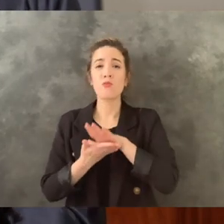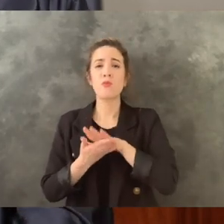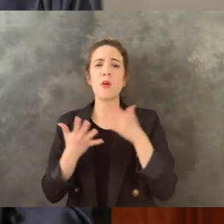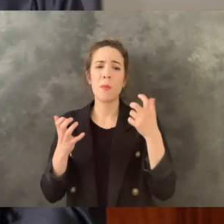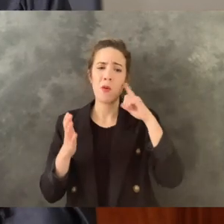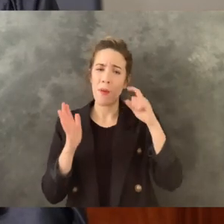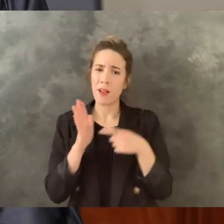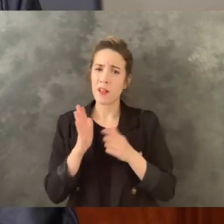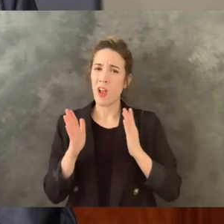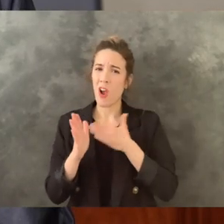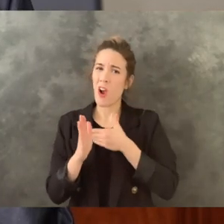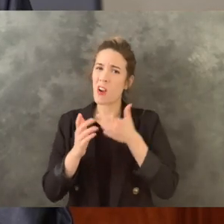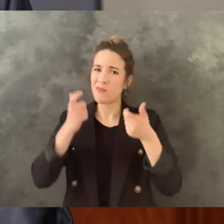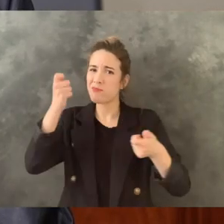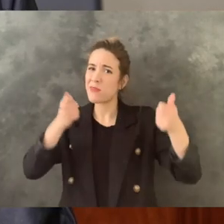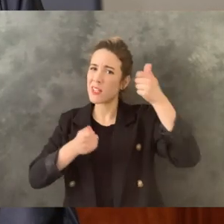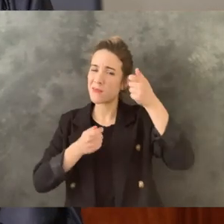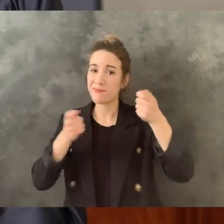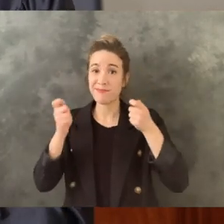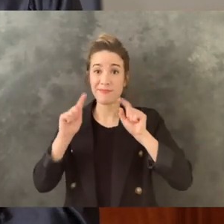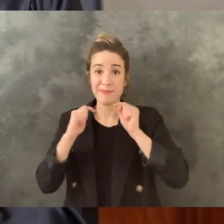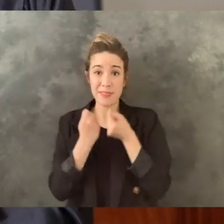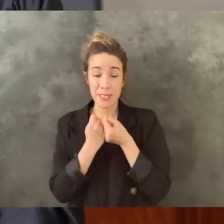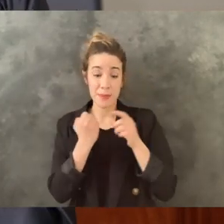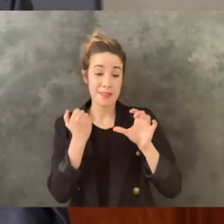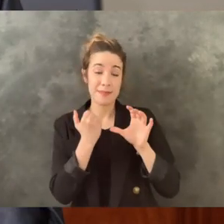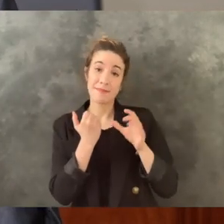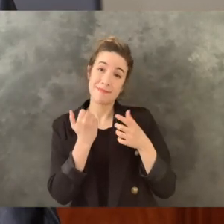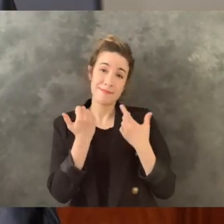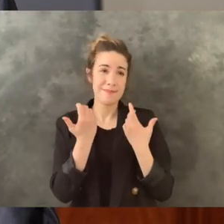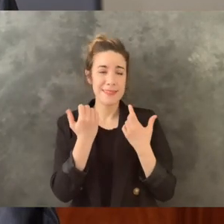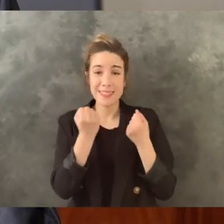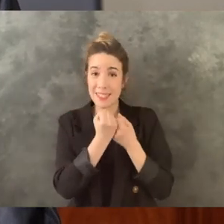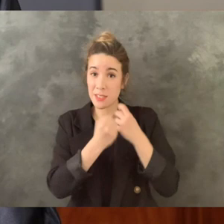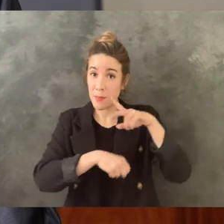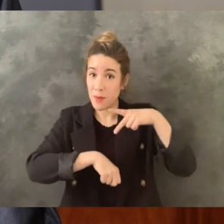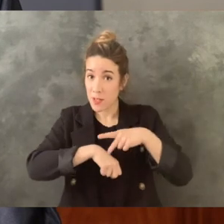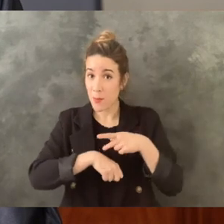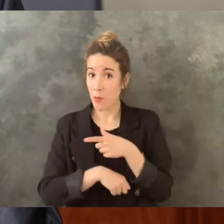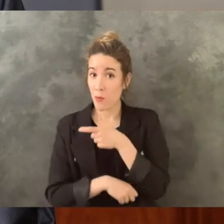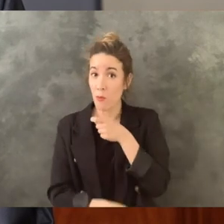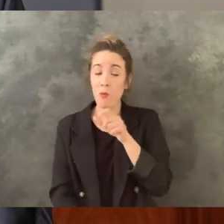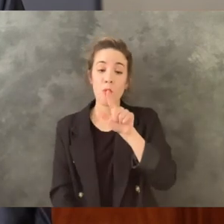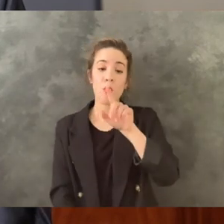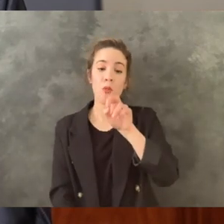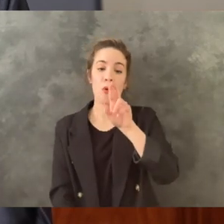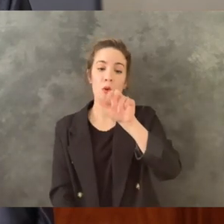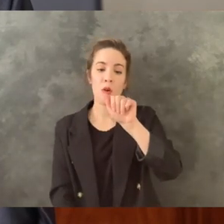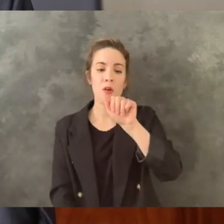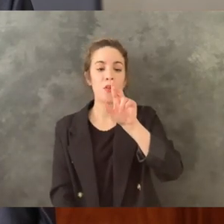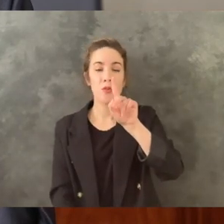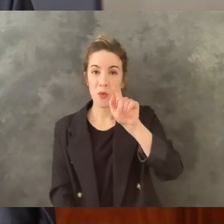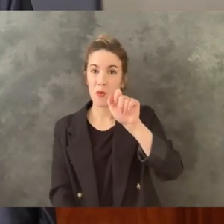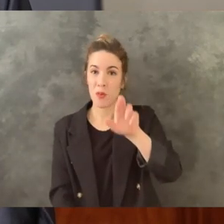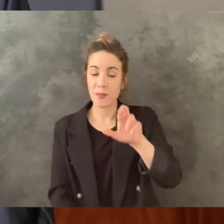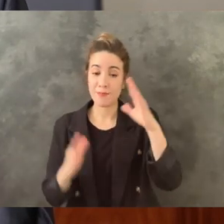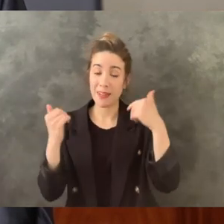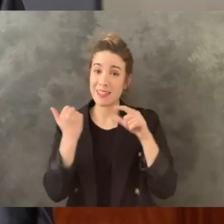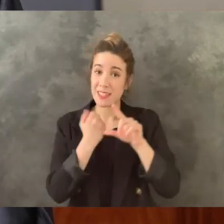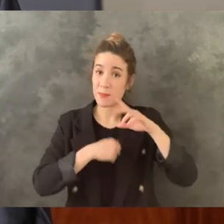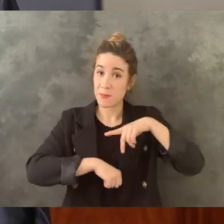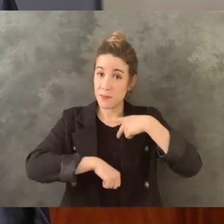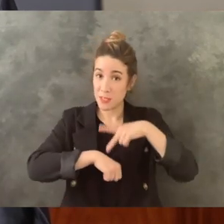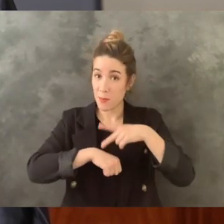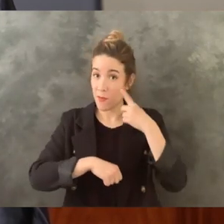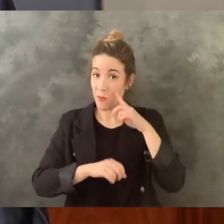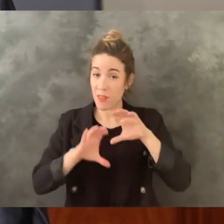recognize our administrative team. Assistant Principal for the Class of 2023, Mrs. Laura Luter. Assistant